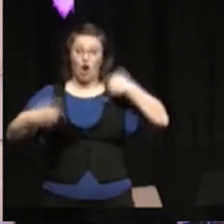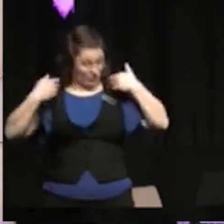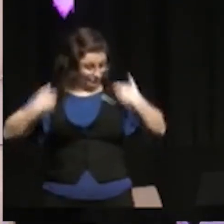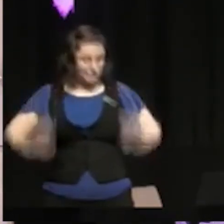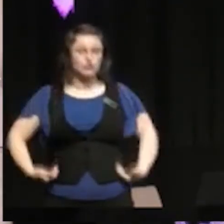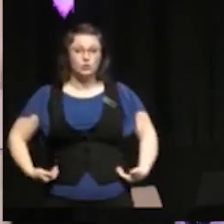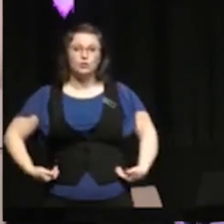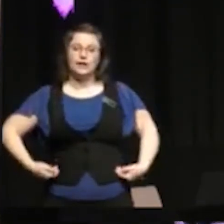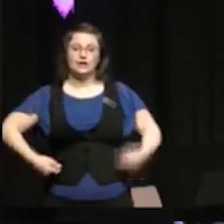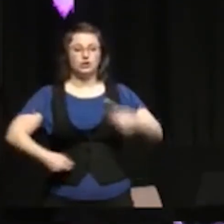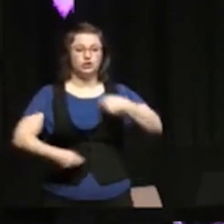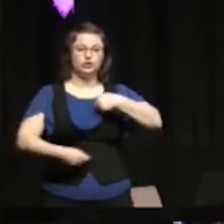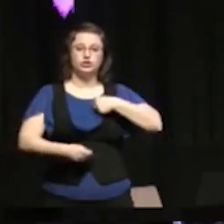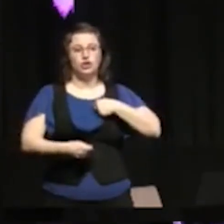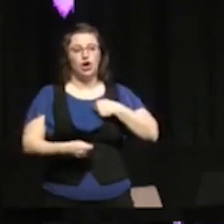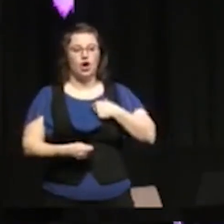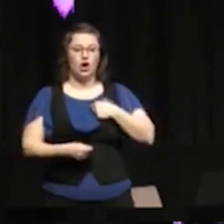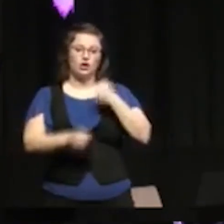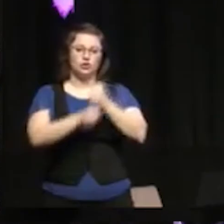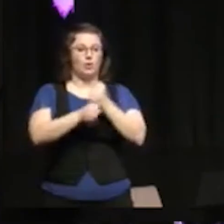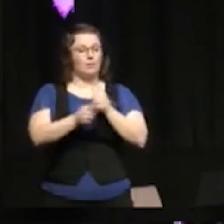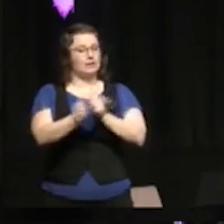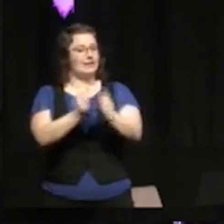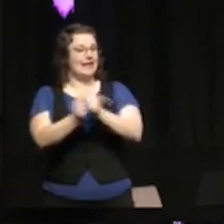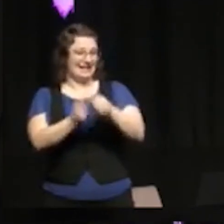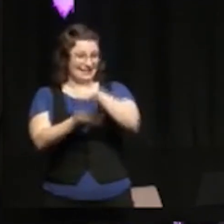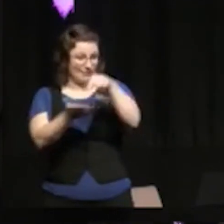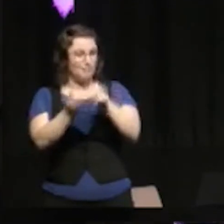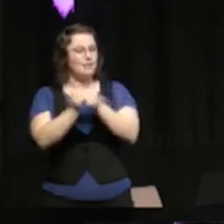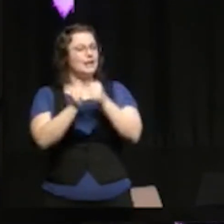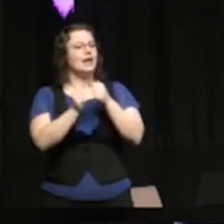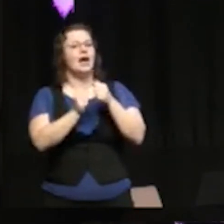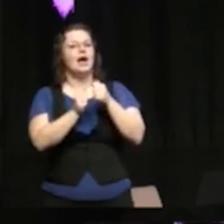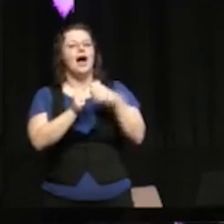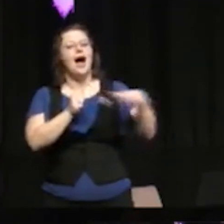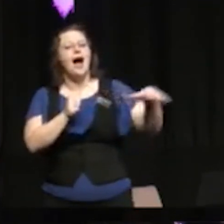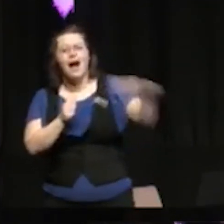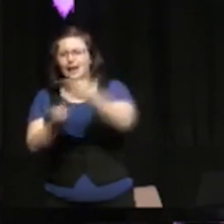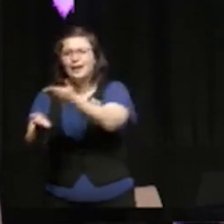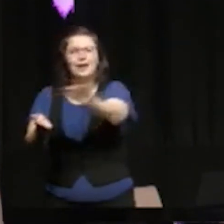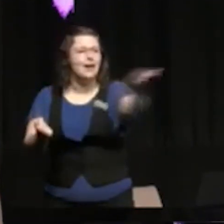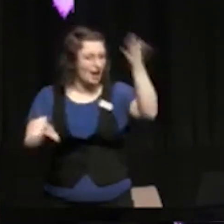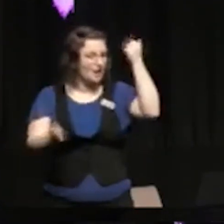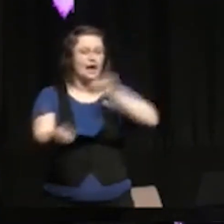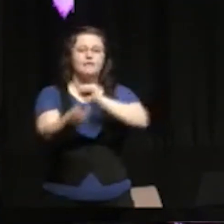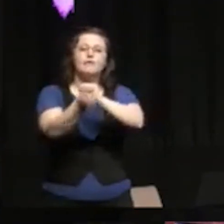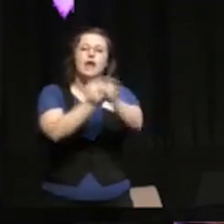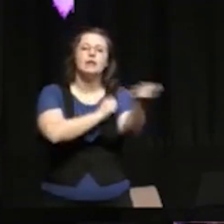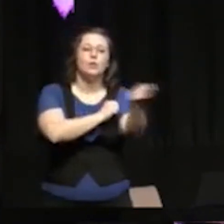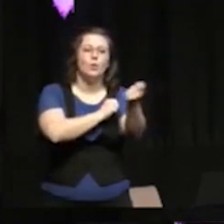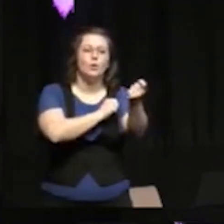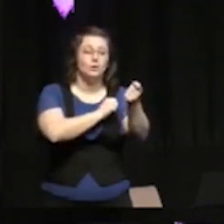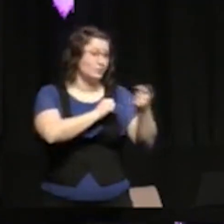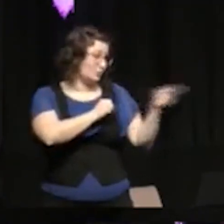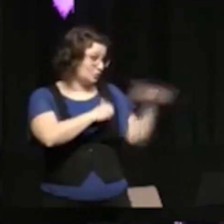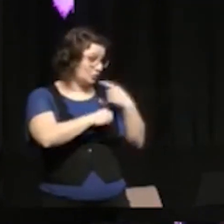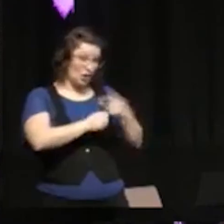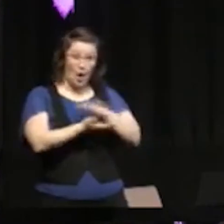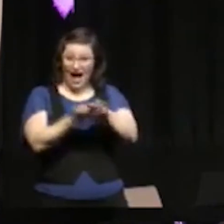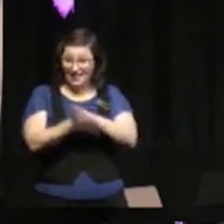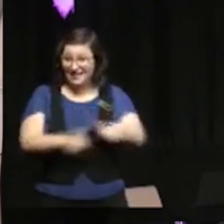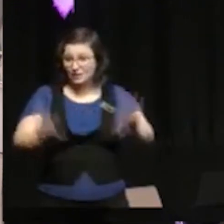my message is that all of us, me as a person who talks in case of the city, but all of